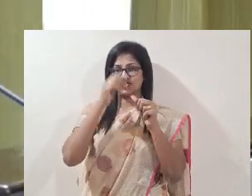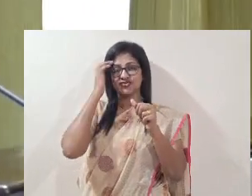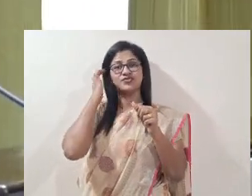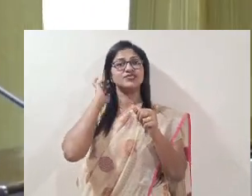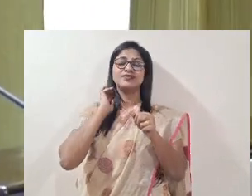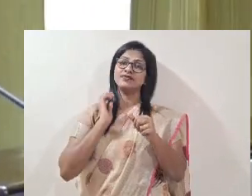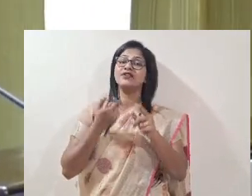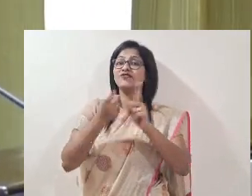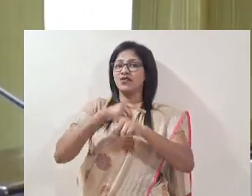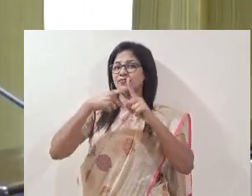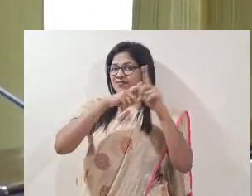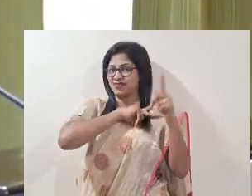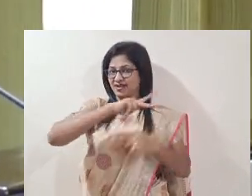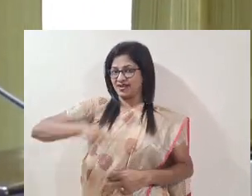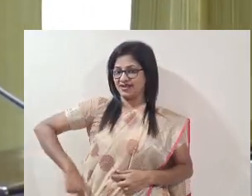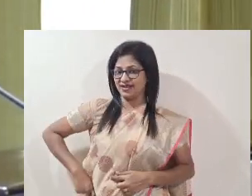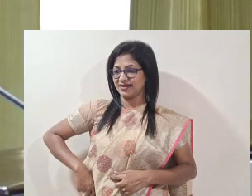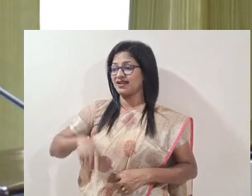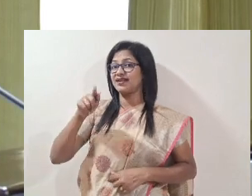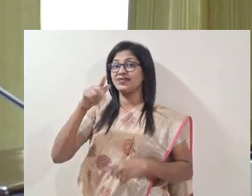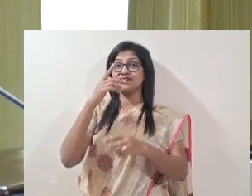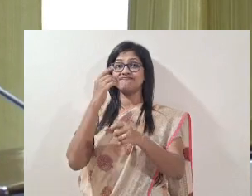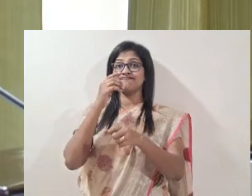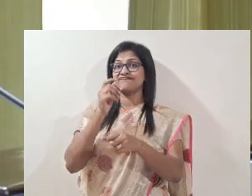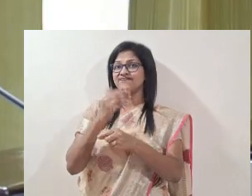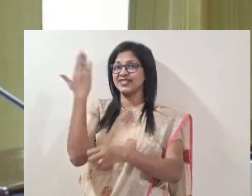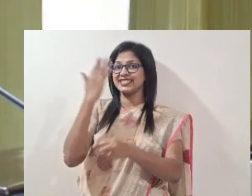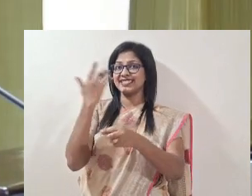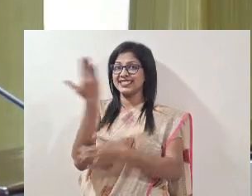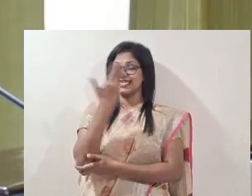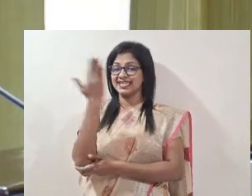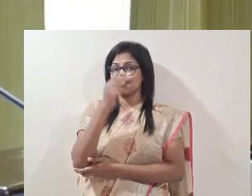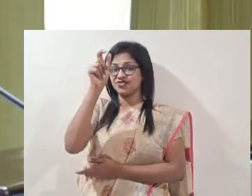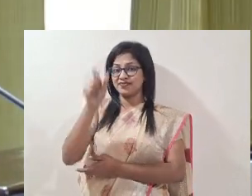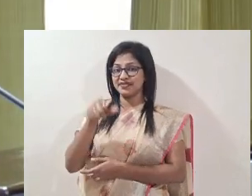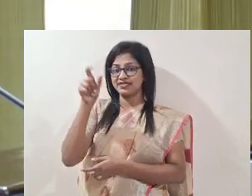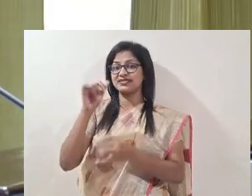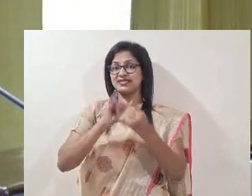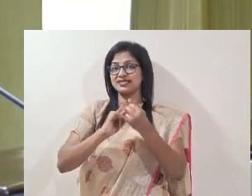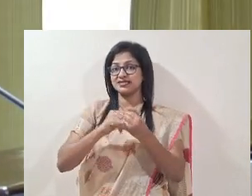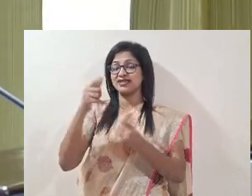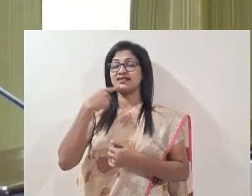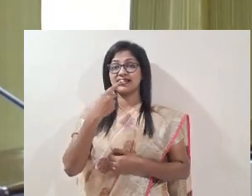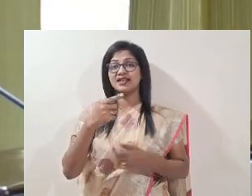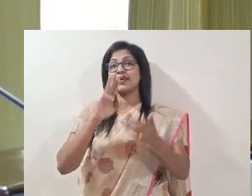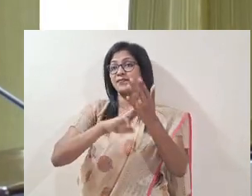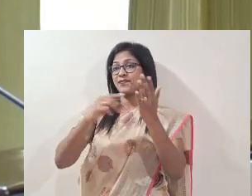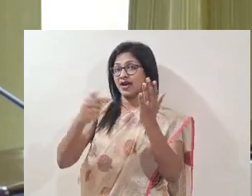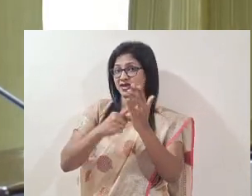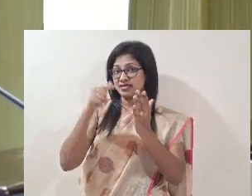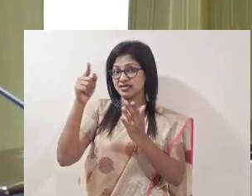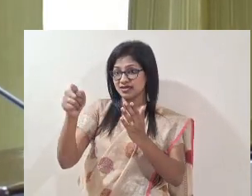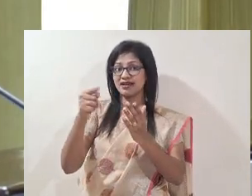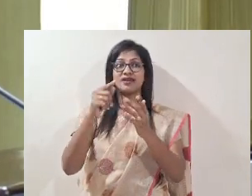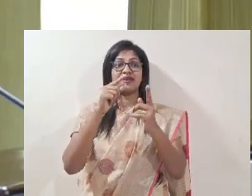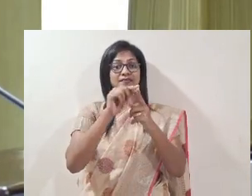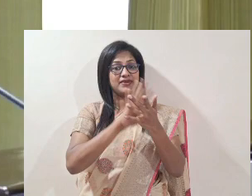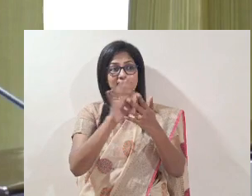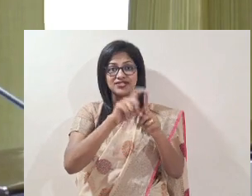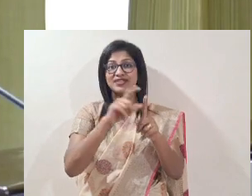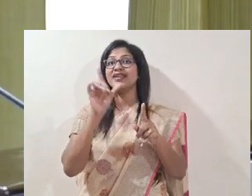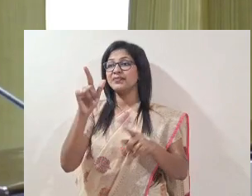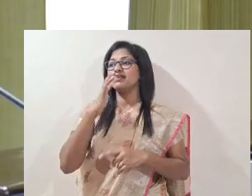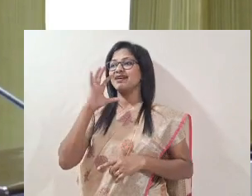Professor Sarkar mentioned one thing that there are a lot of masters and PhD students. I would like to point out that I have just done bachelor's in